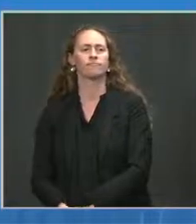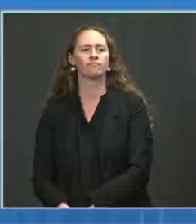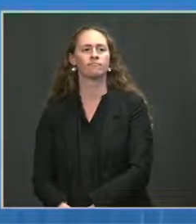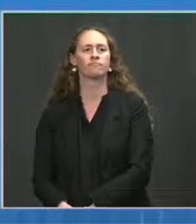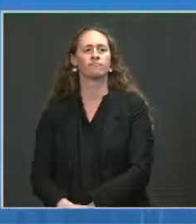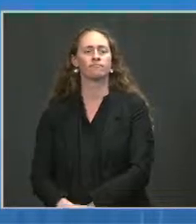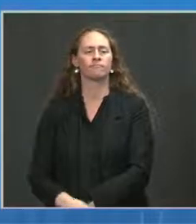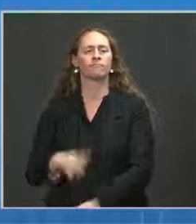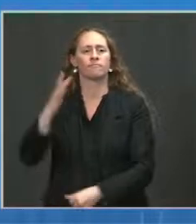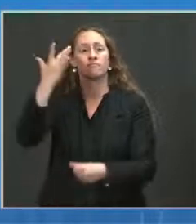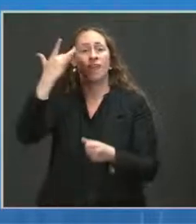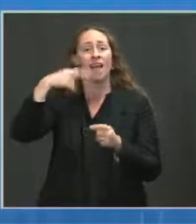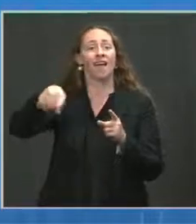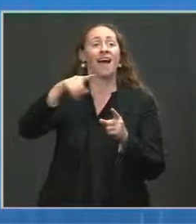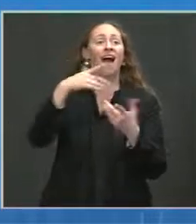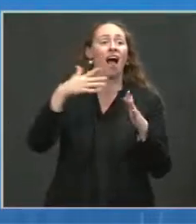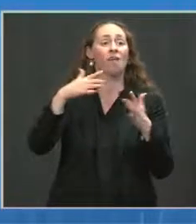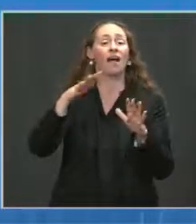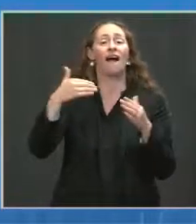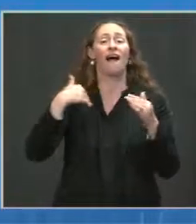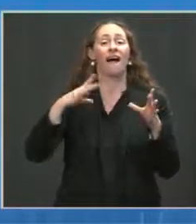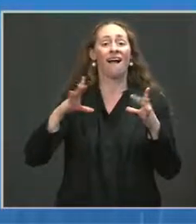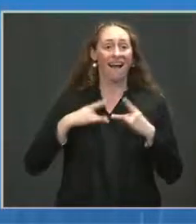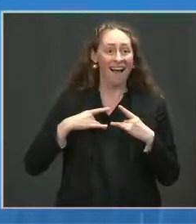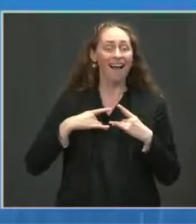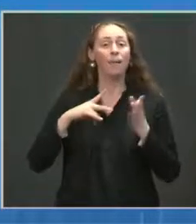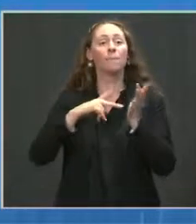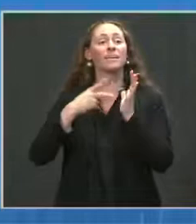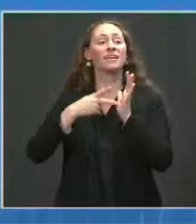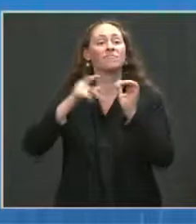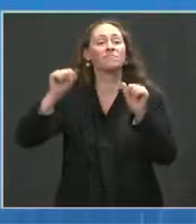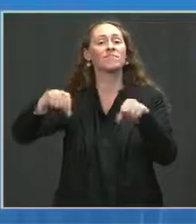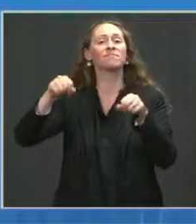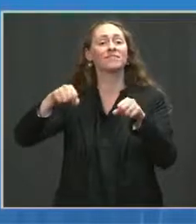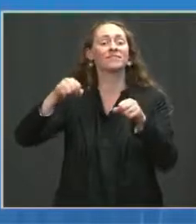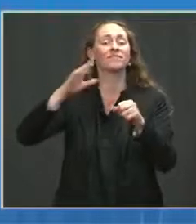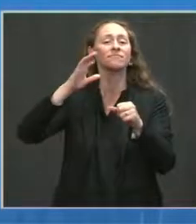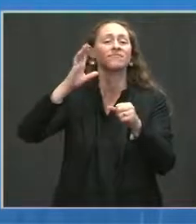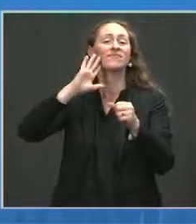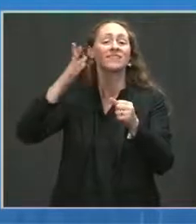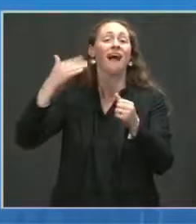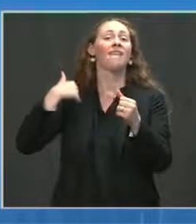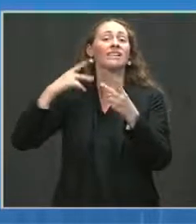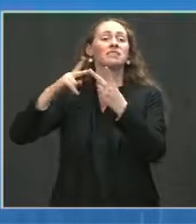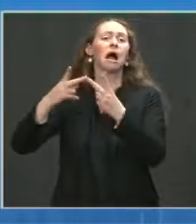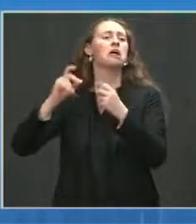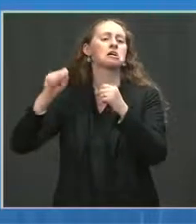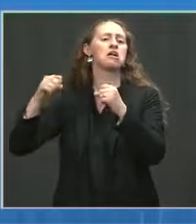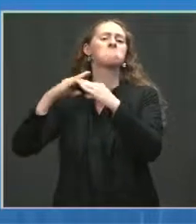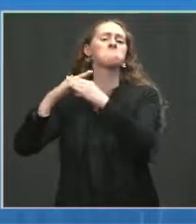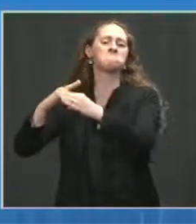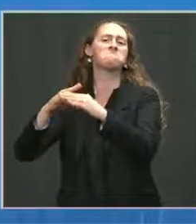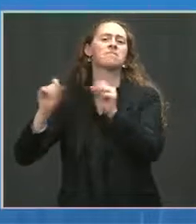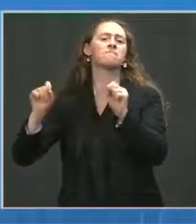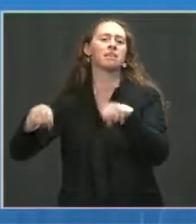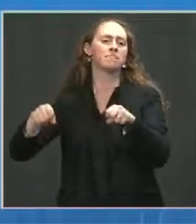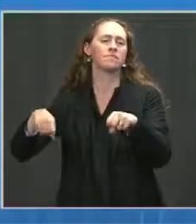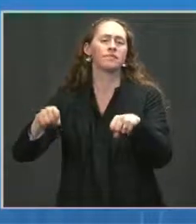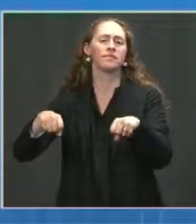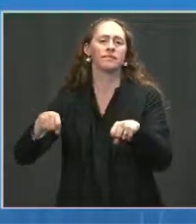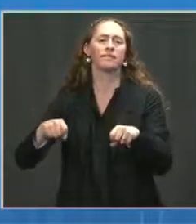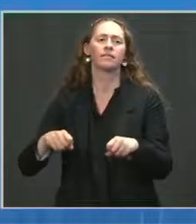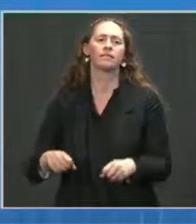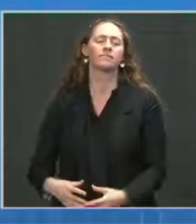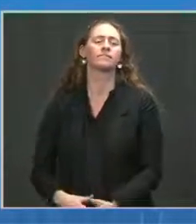have gotten from a previous infection. Regarding the issue of vaccinating people, there's no doubt, when you